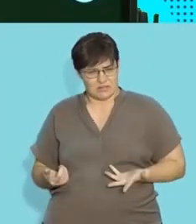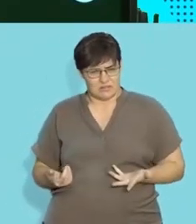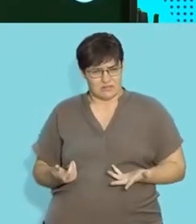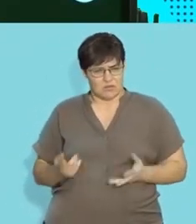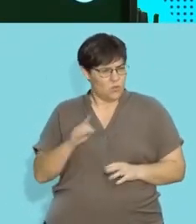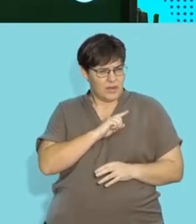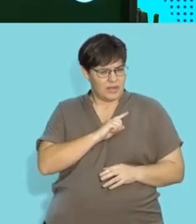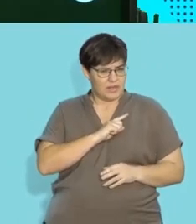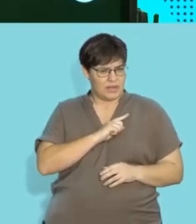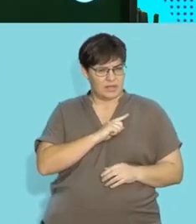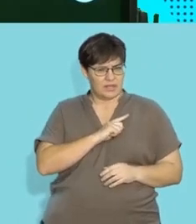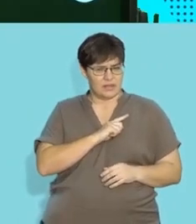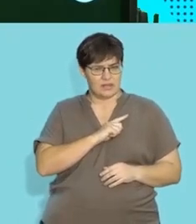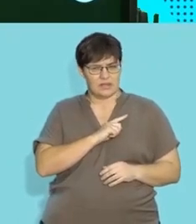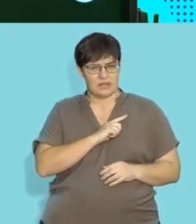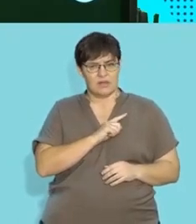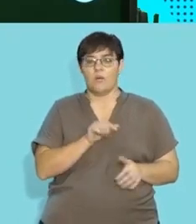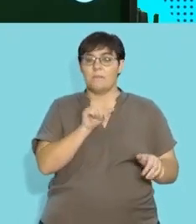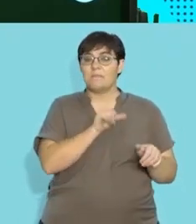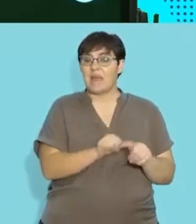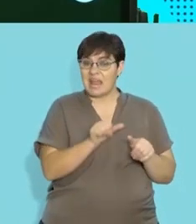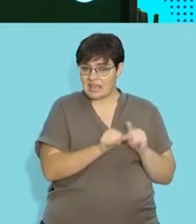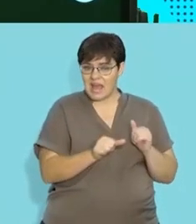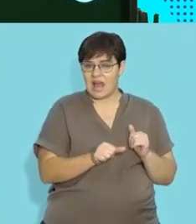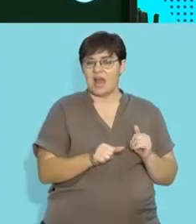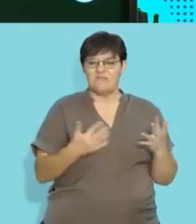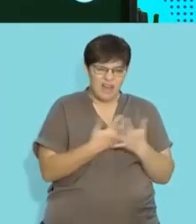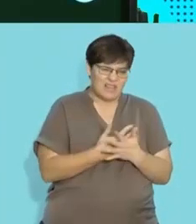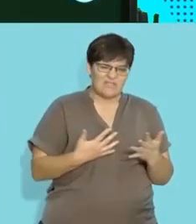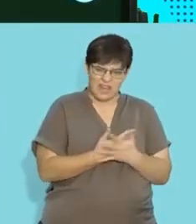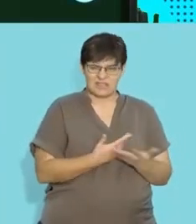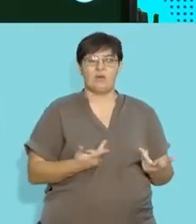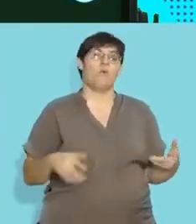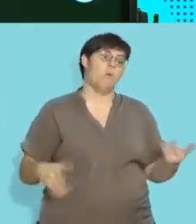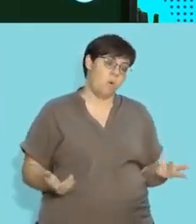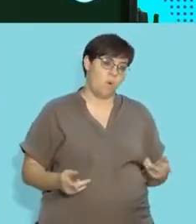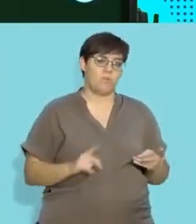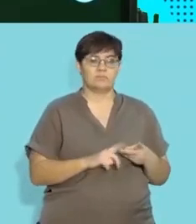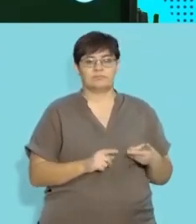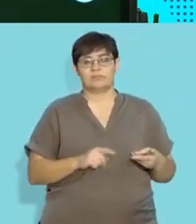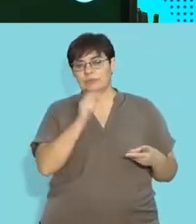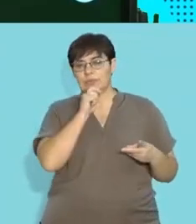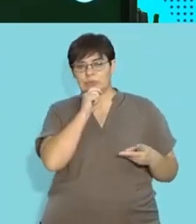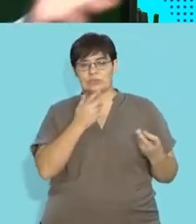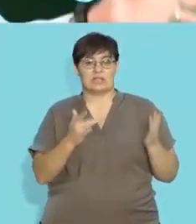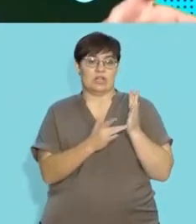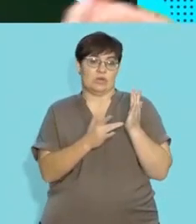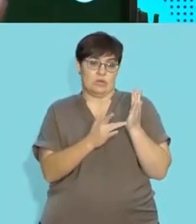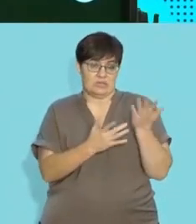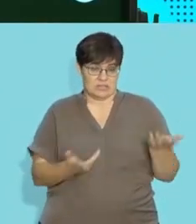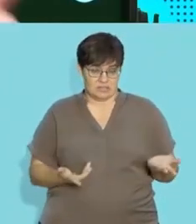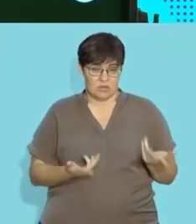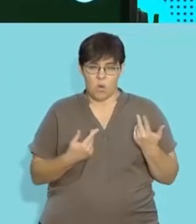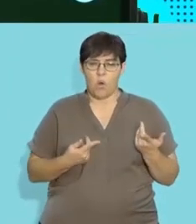Okay? Could have been getting better with time, or also using